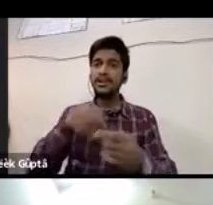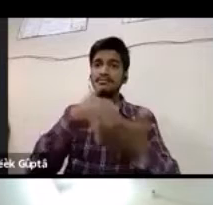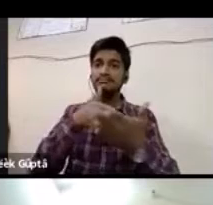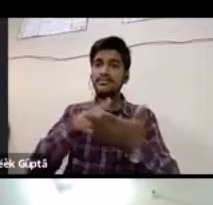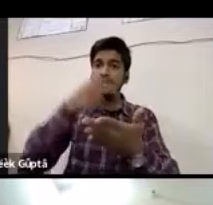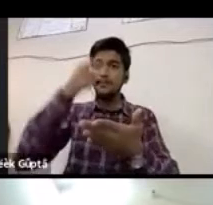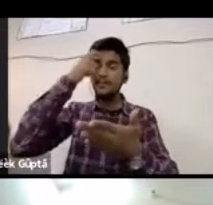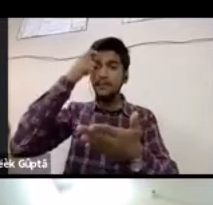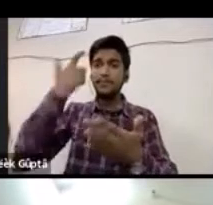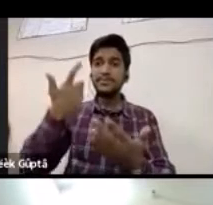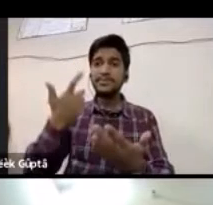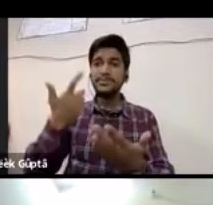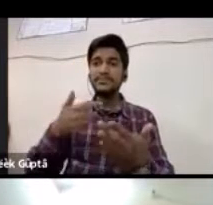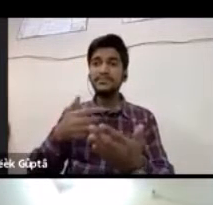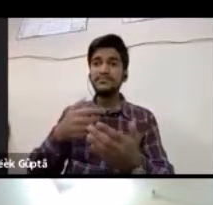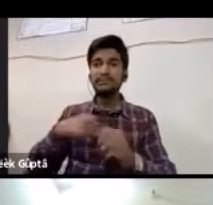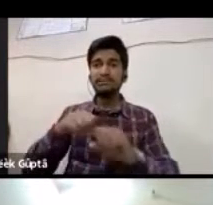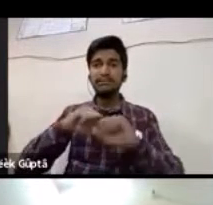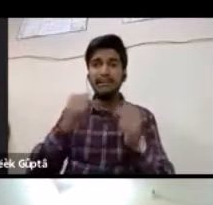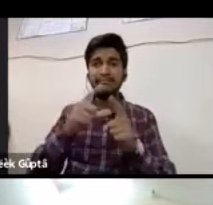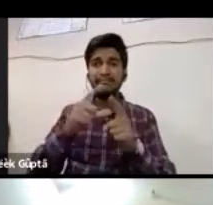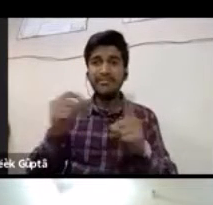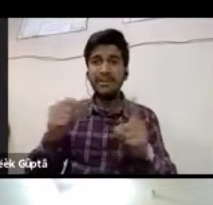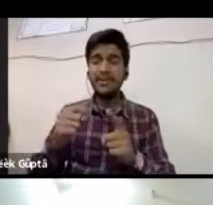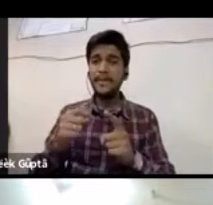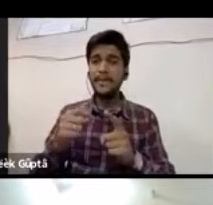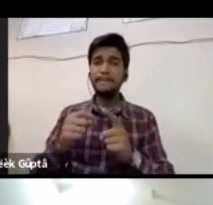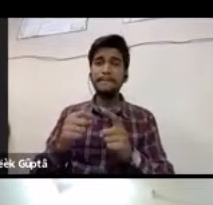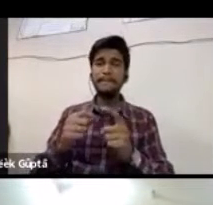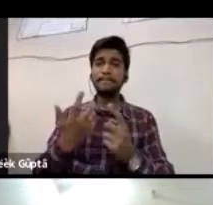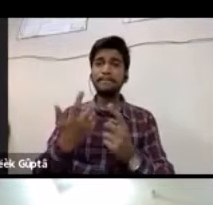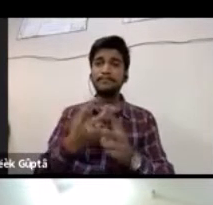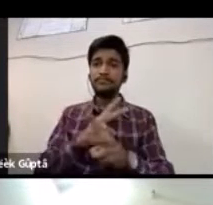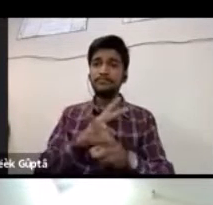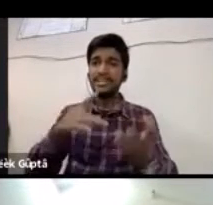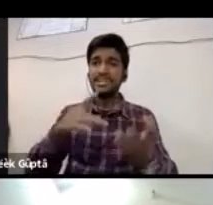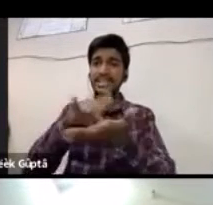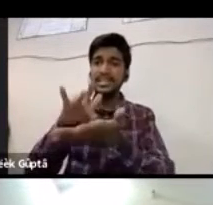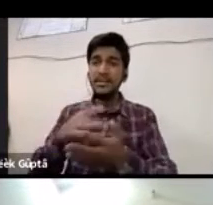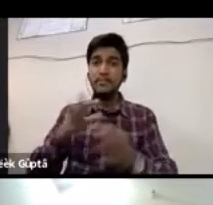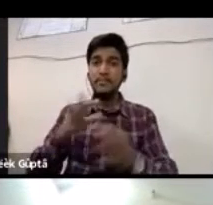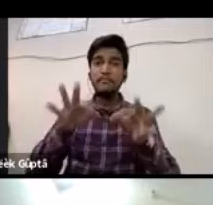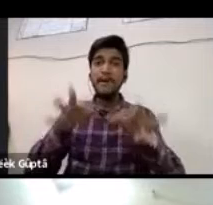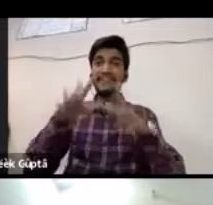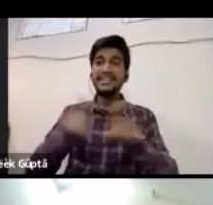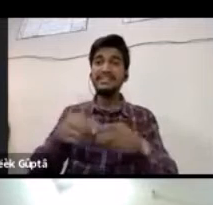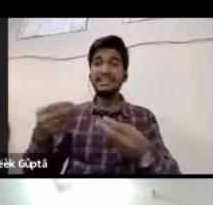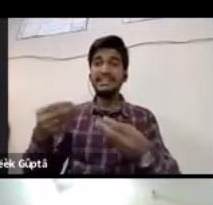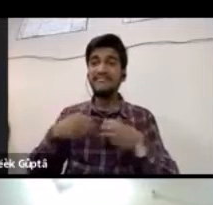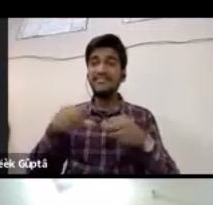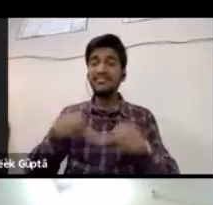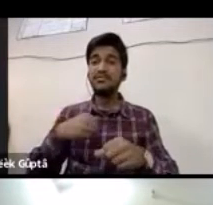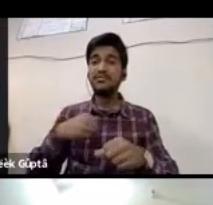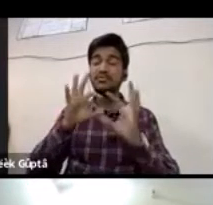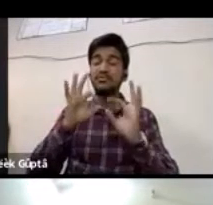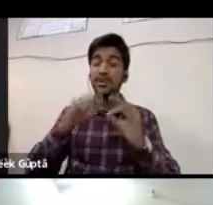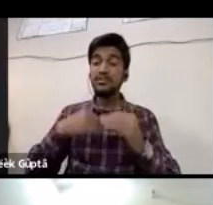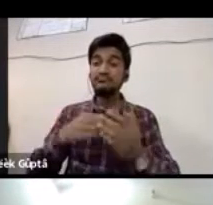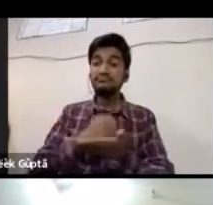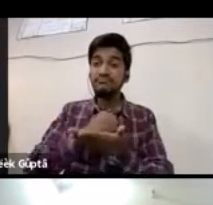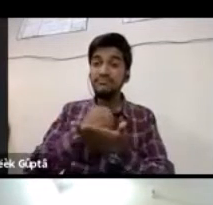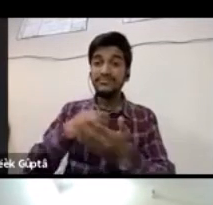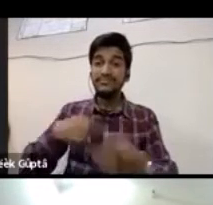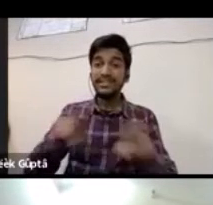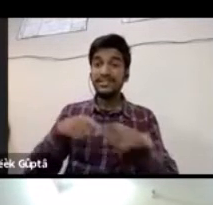Being a person born with a rare condition called osteogenesis imperfecta, also known as brittle bone disease, my life